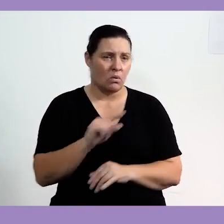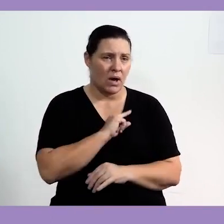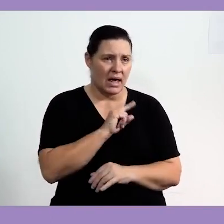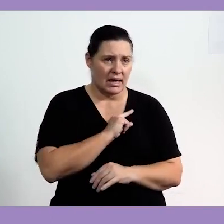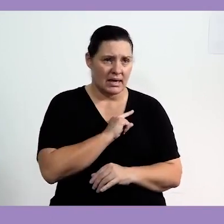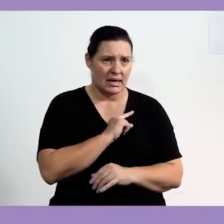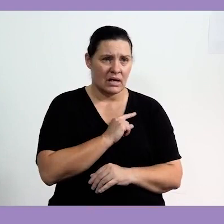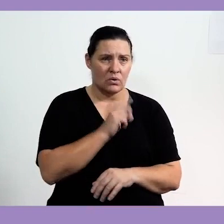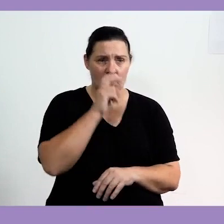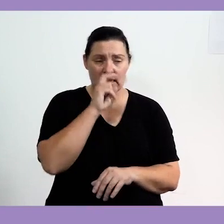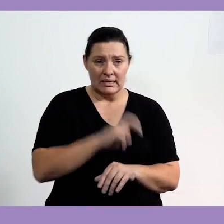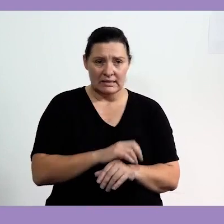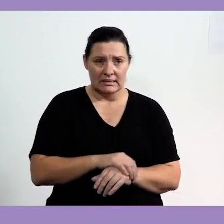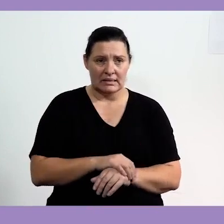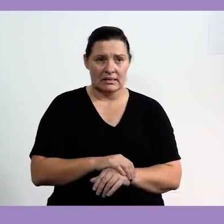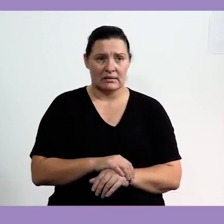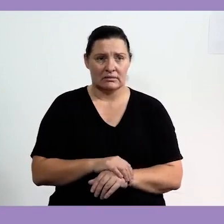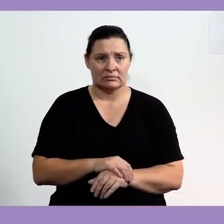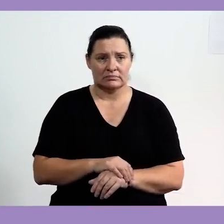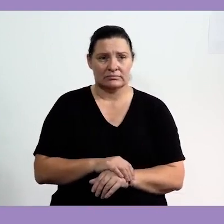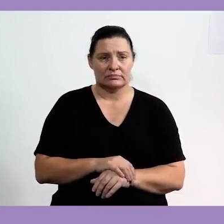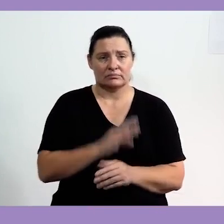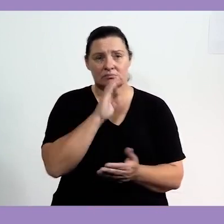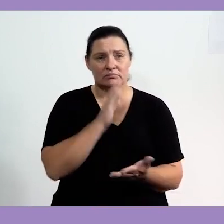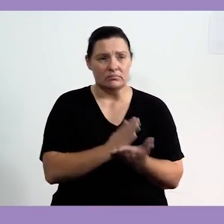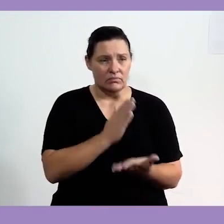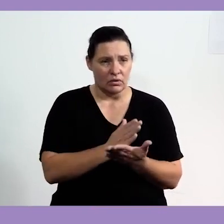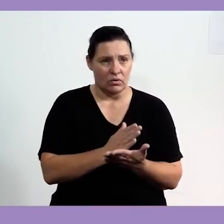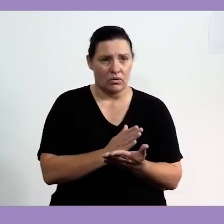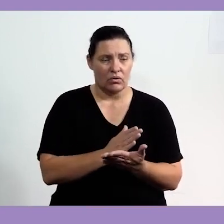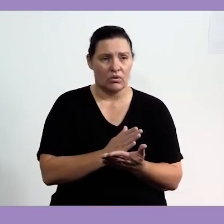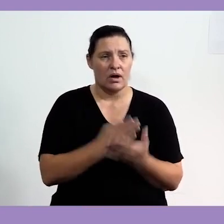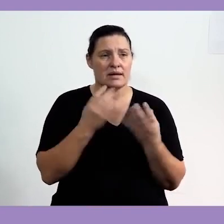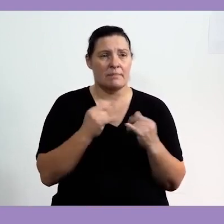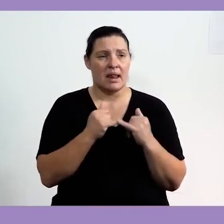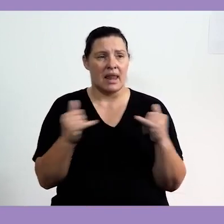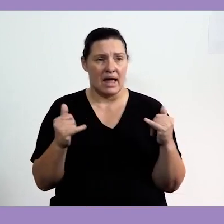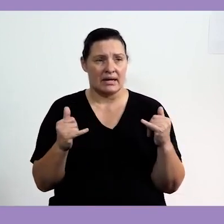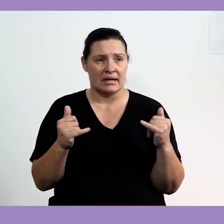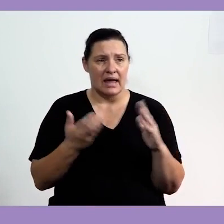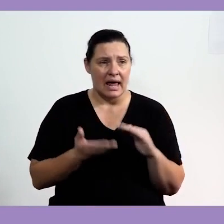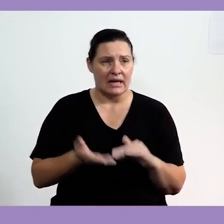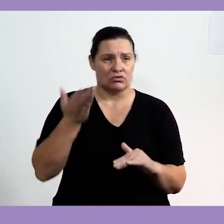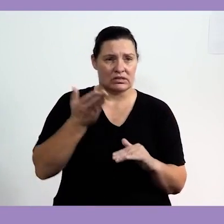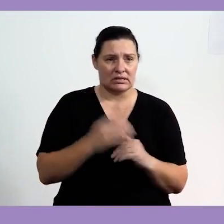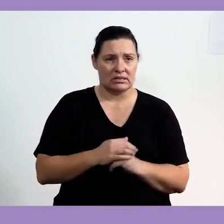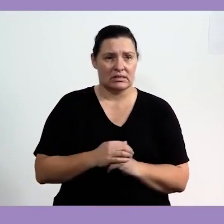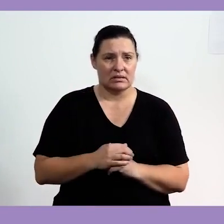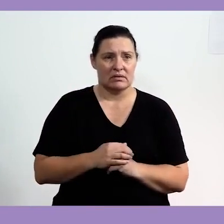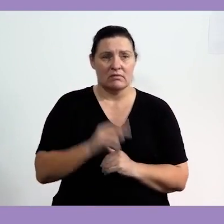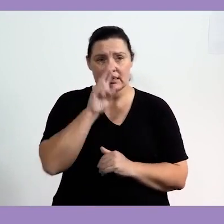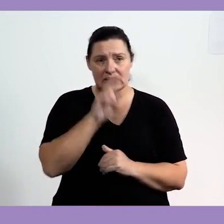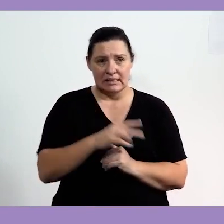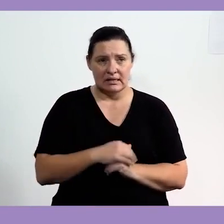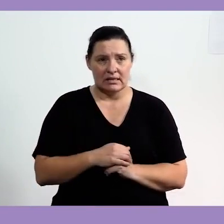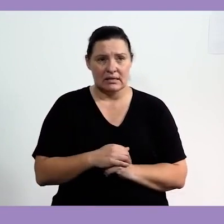pattern, because you need to make sure that the number of lines are increasing.